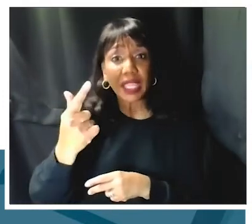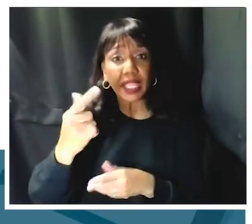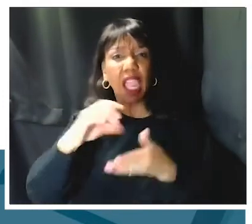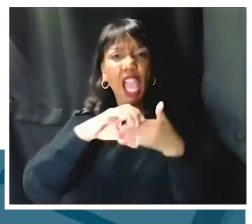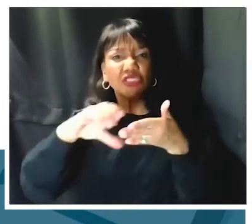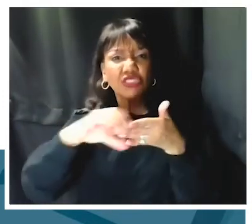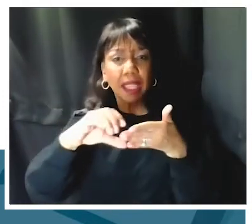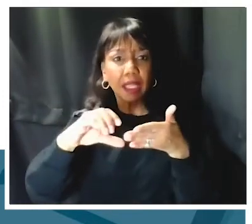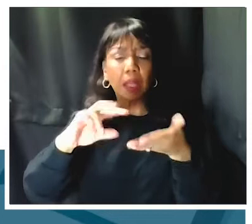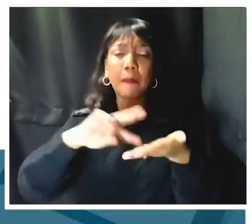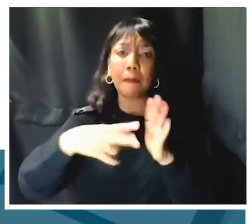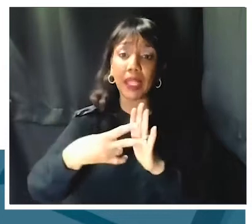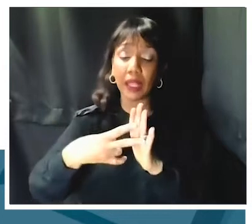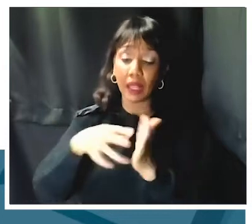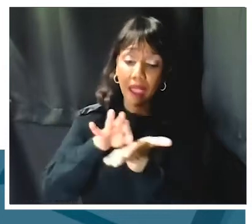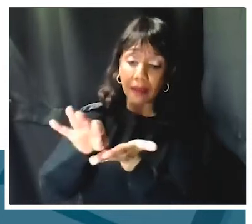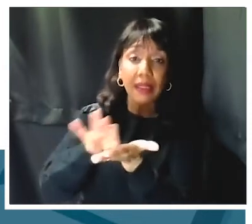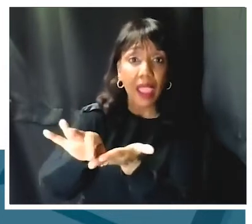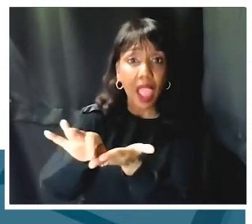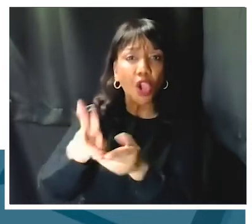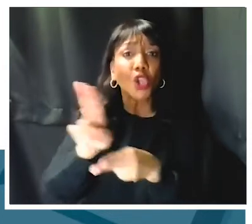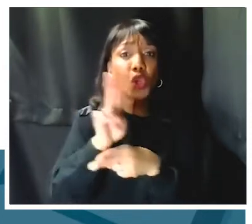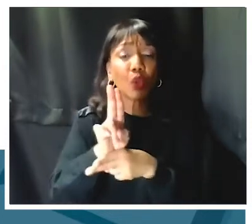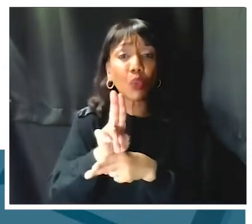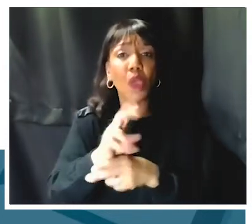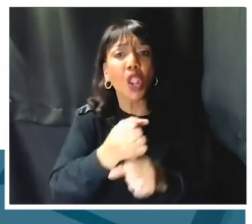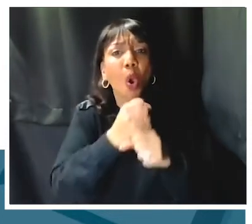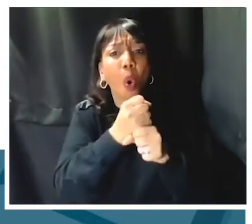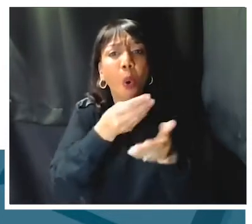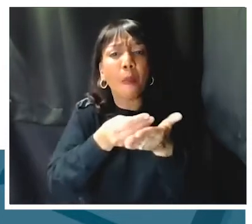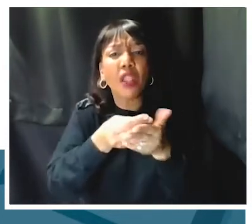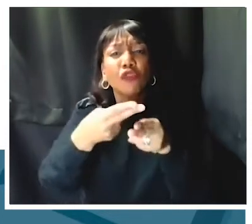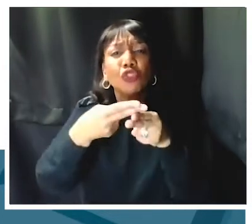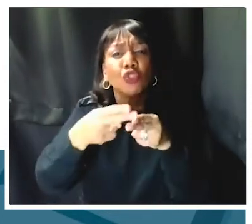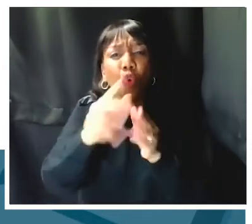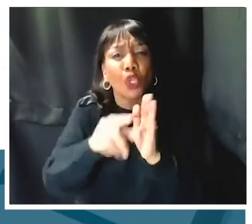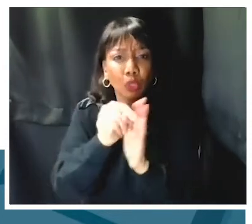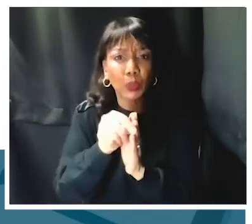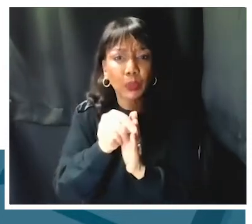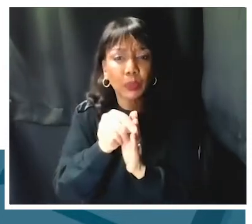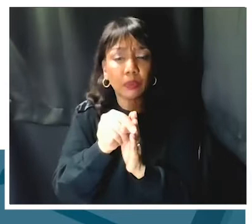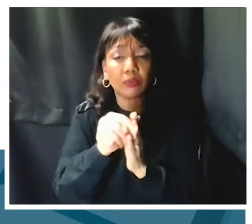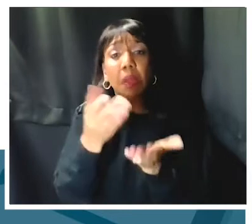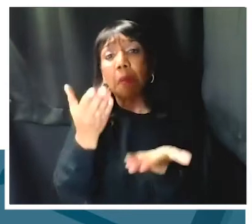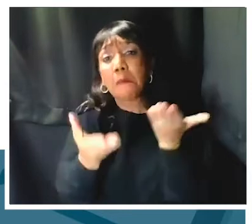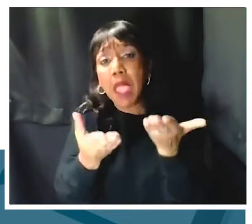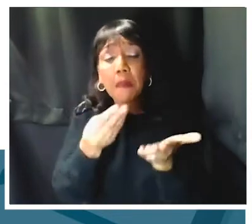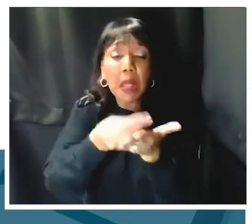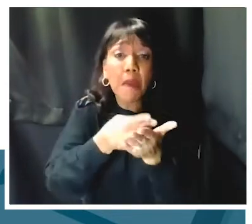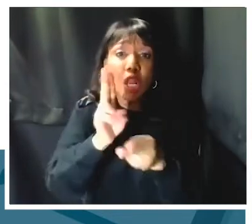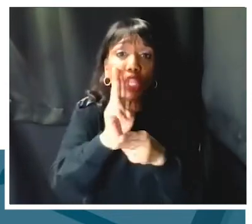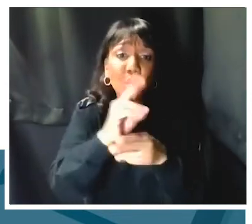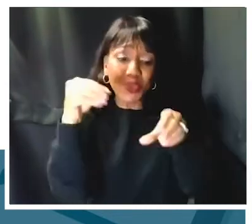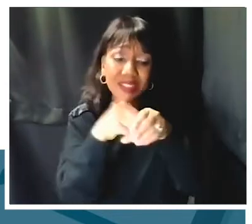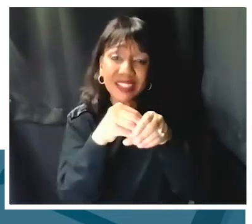A checking account is a type of bank account that is used to hold your money for the short term. You may need to use the